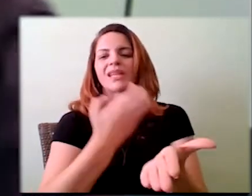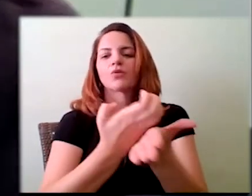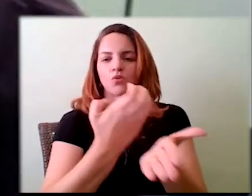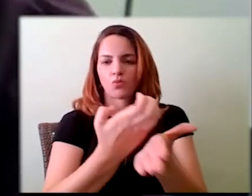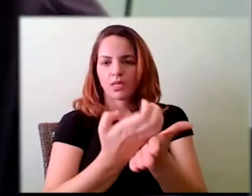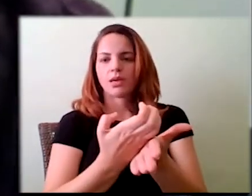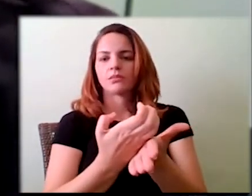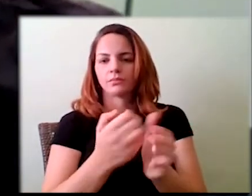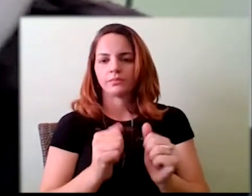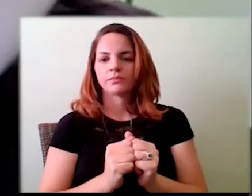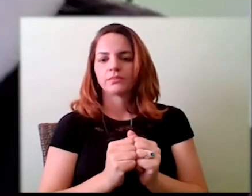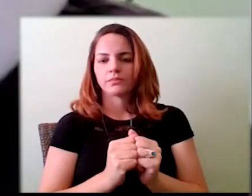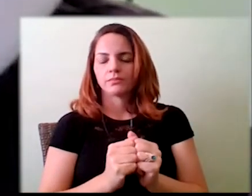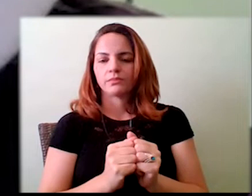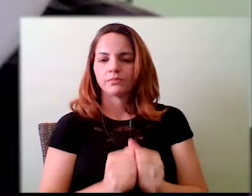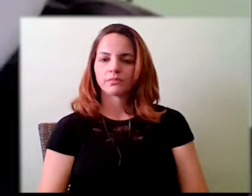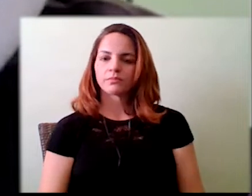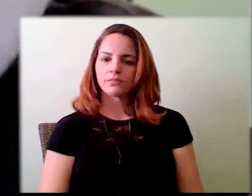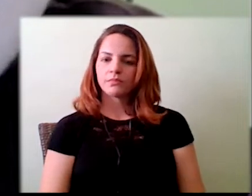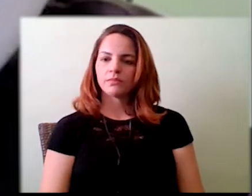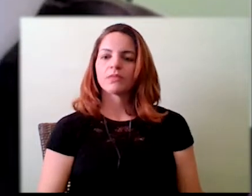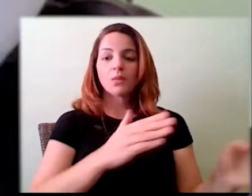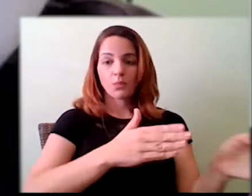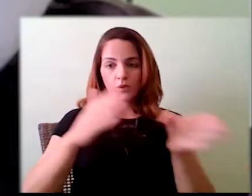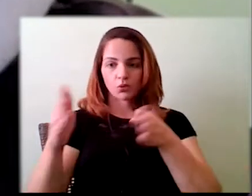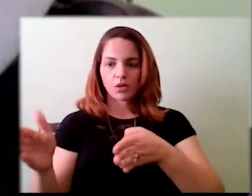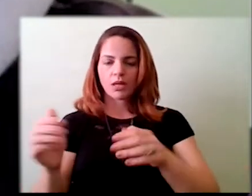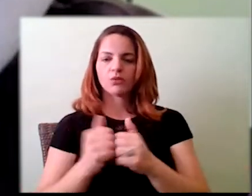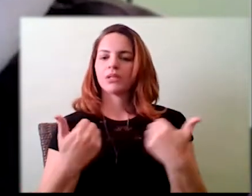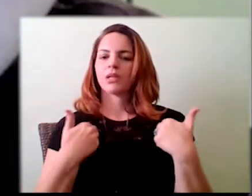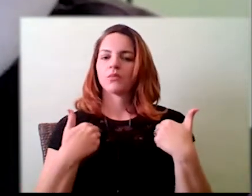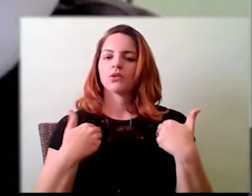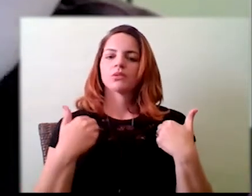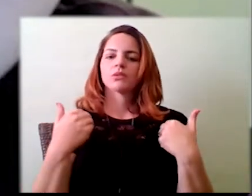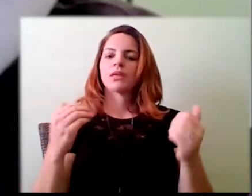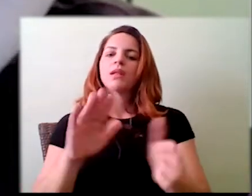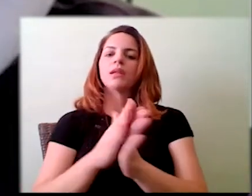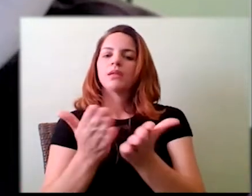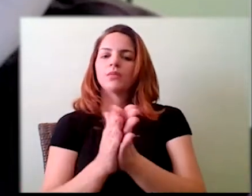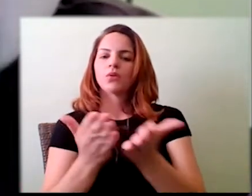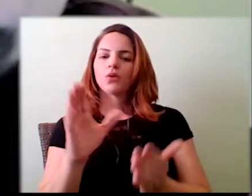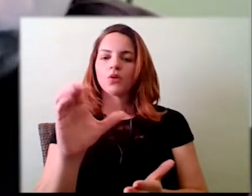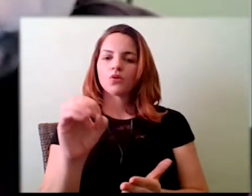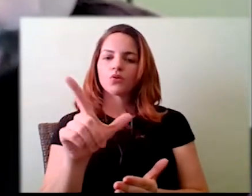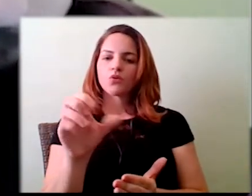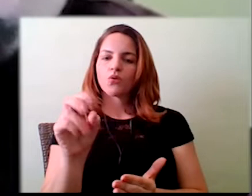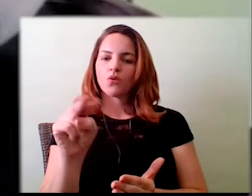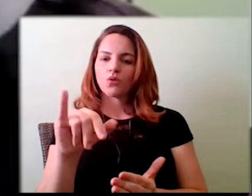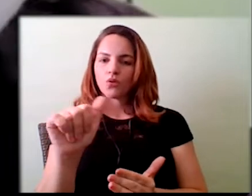This next one, Colonial Debts by Rocio Zambrana, The Case of Puerto